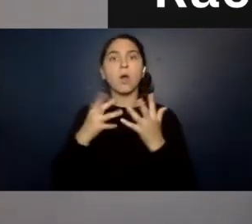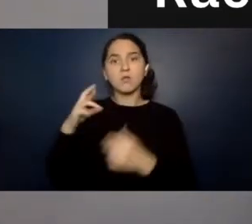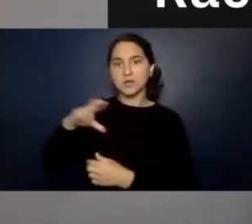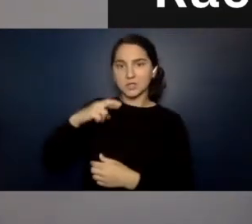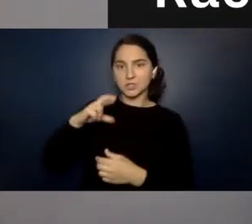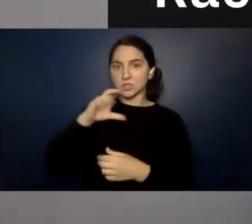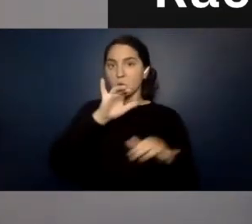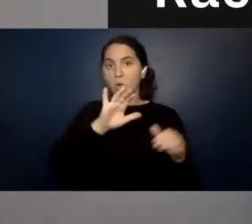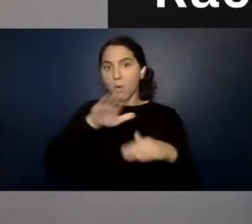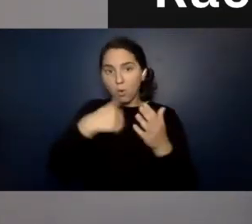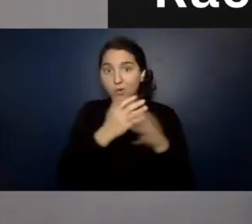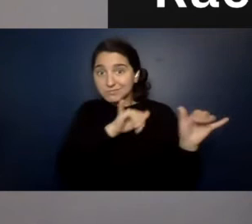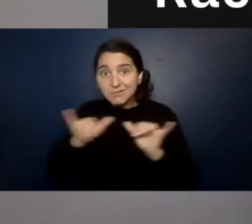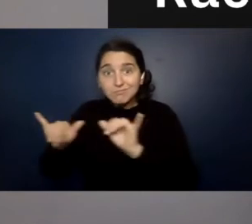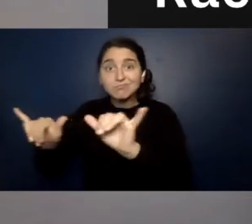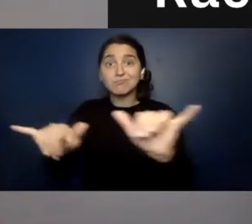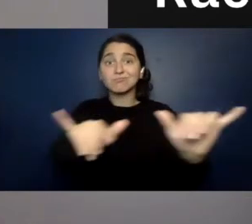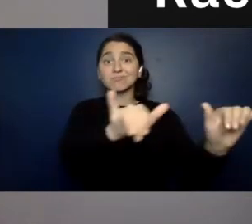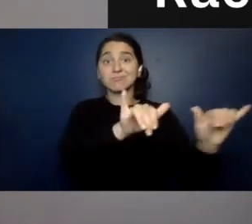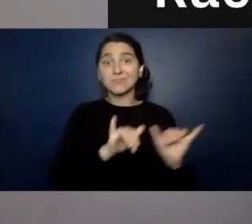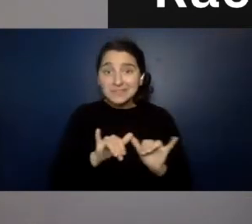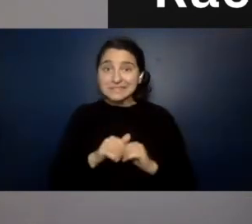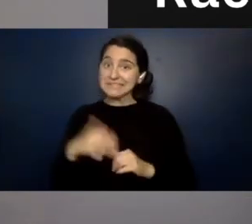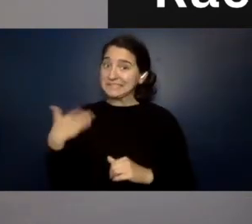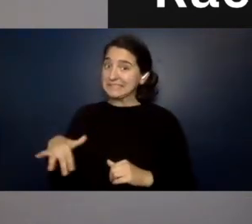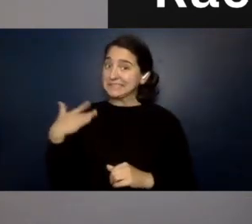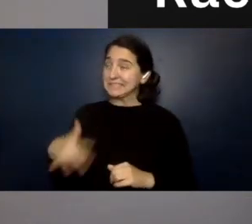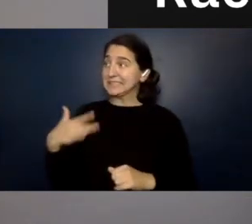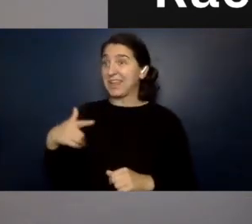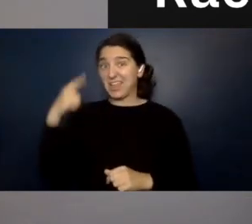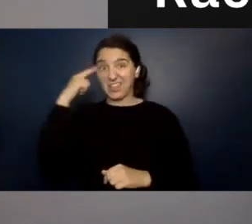reintroduced the ancient yet seemingly new concept.